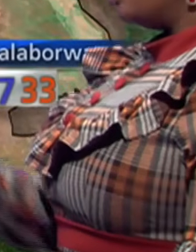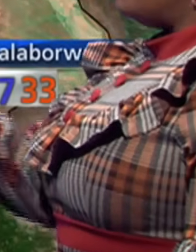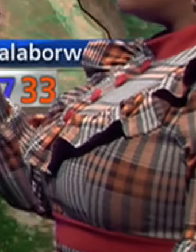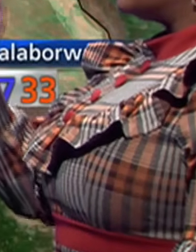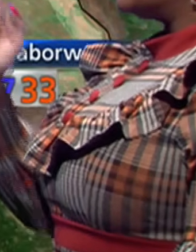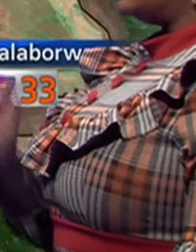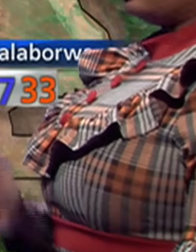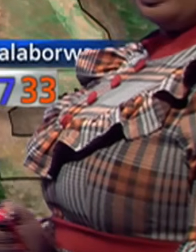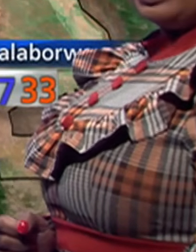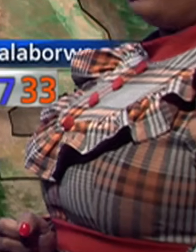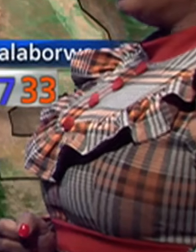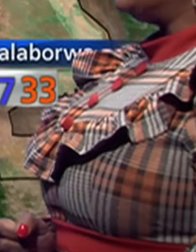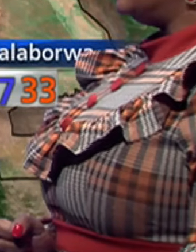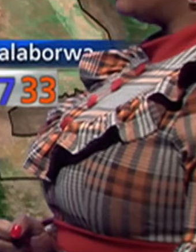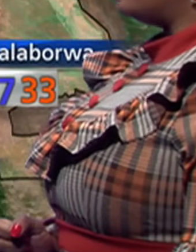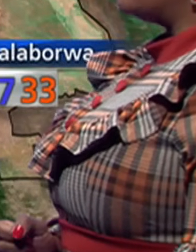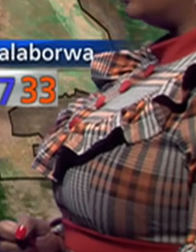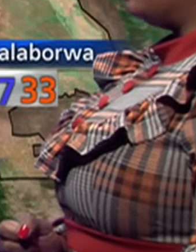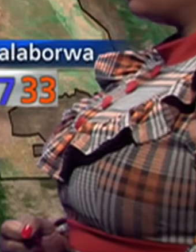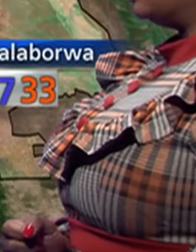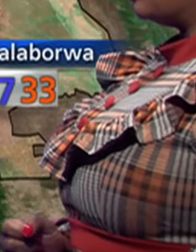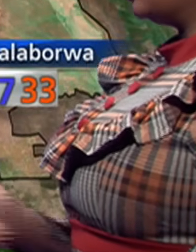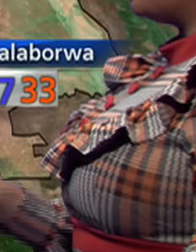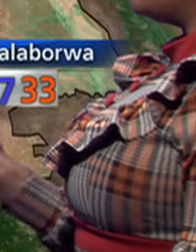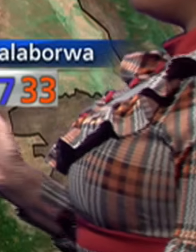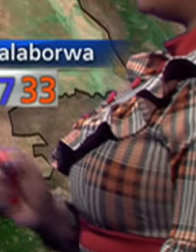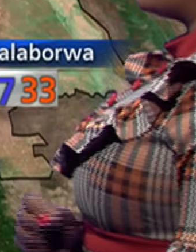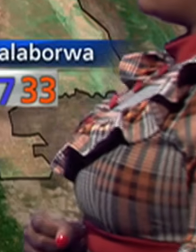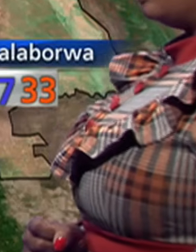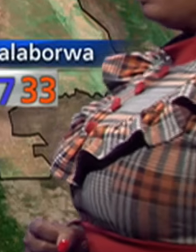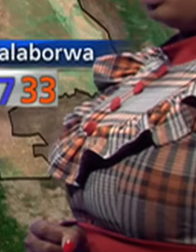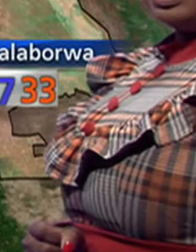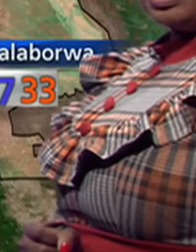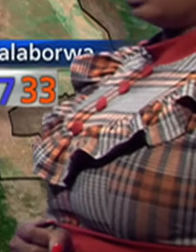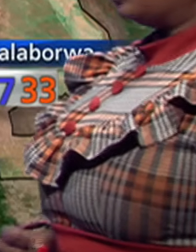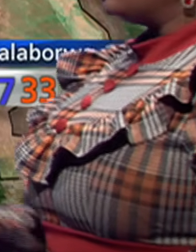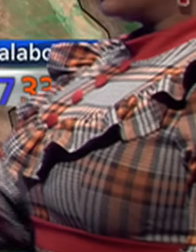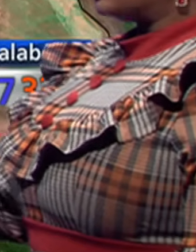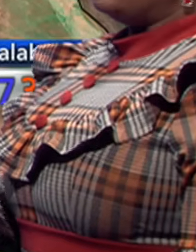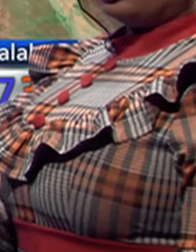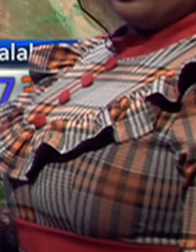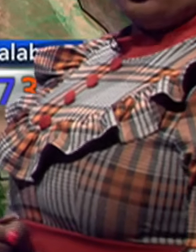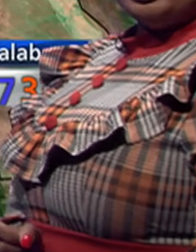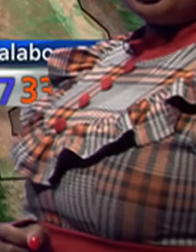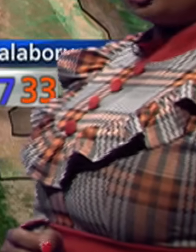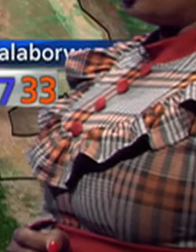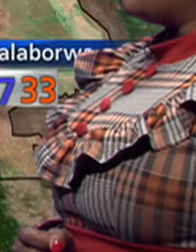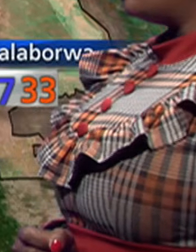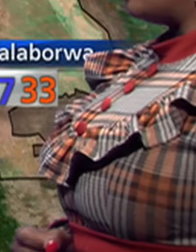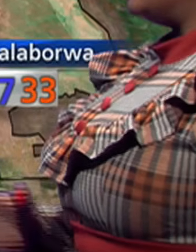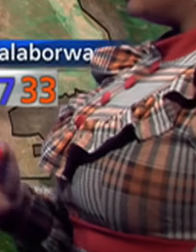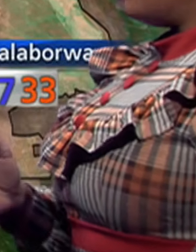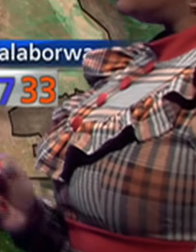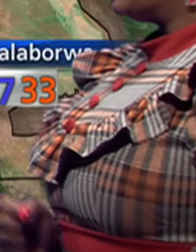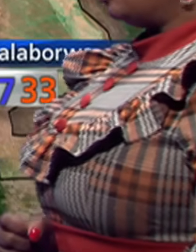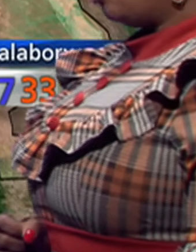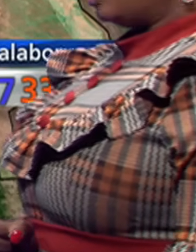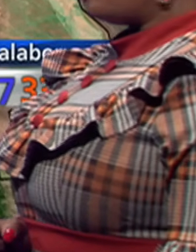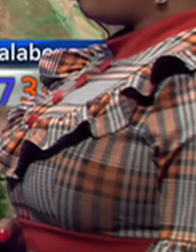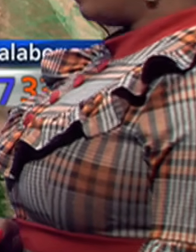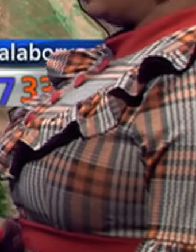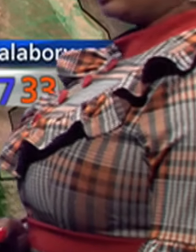sasa Mosina le gona le tlabelentše le ka marung ka le 33 Phalaborwa le gona 33 ge re lebelela wena o leng Setšego le Polokwane ga